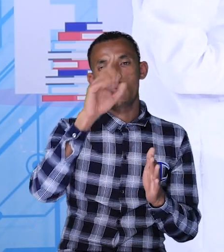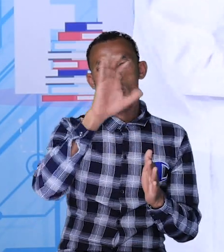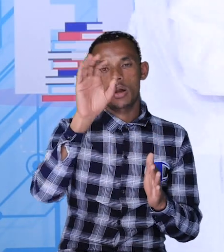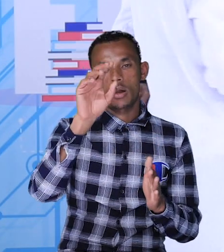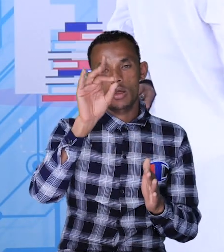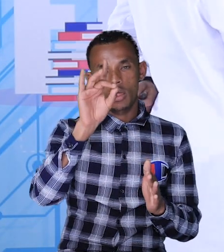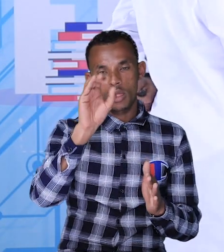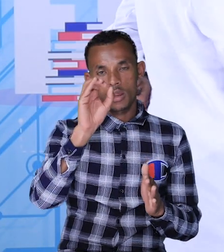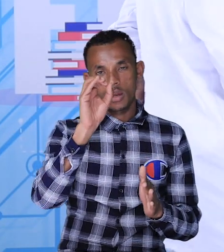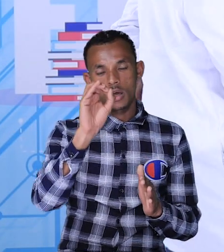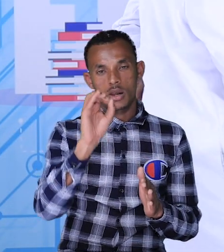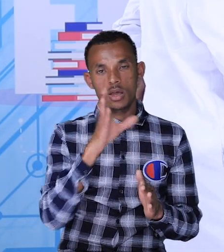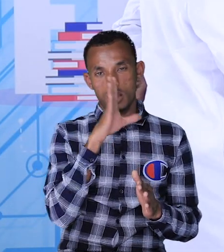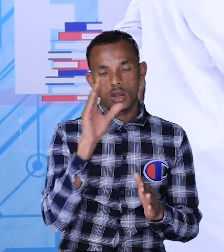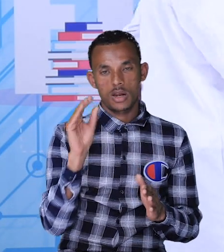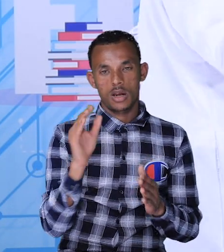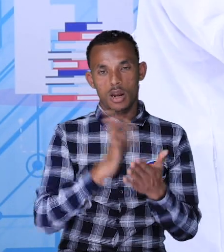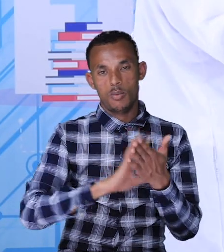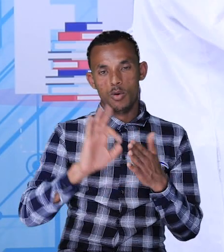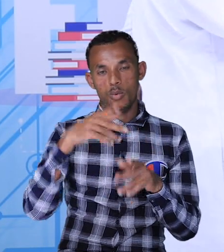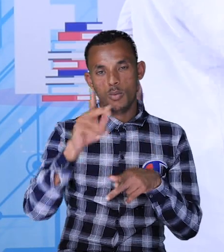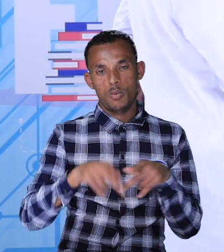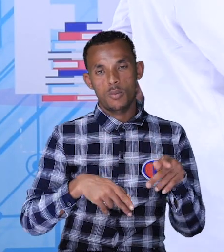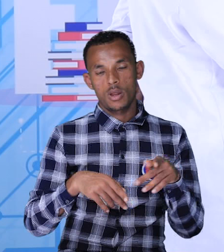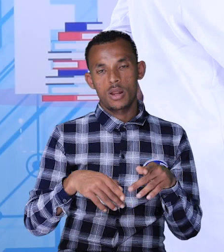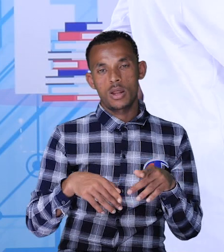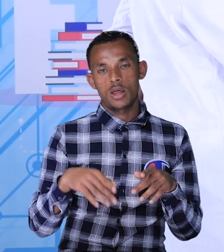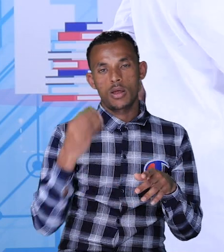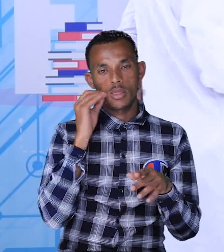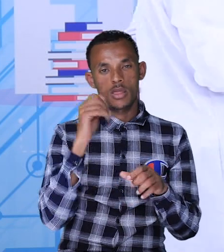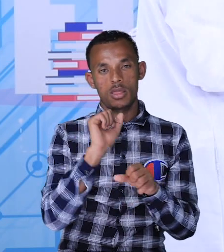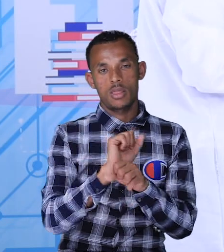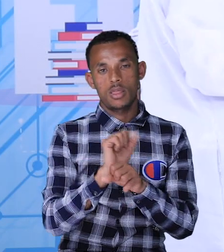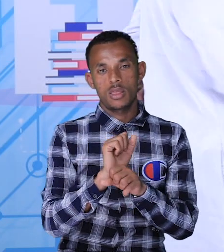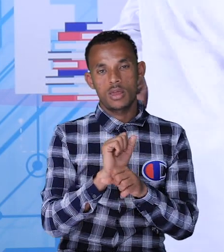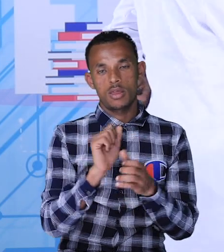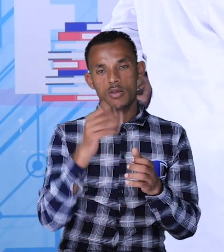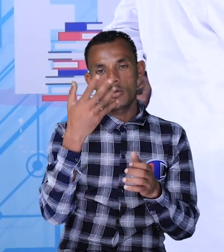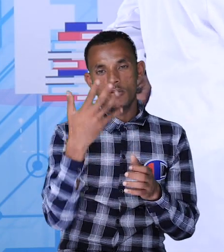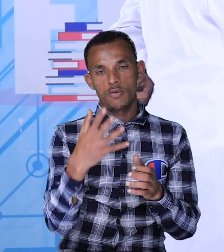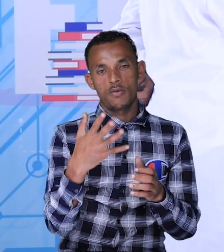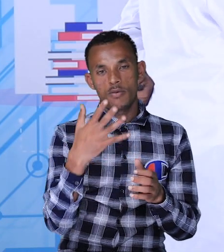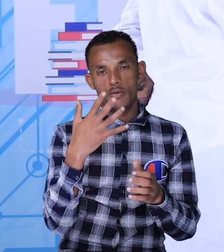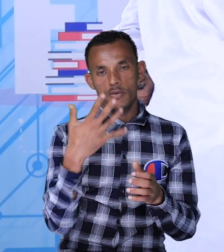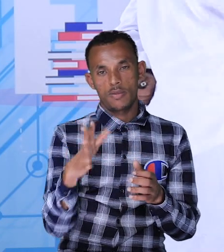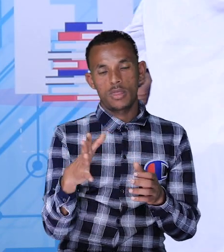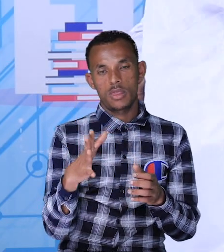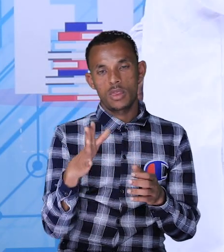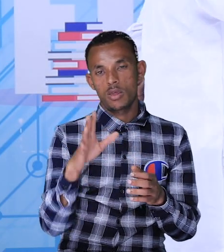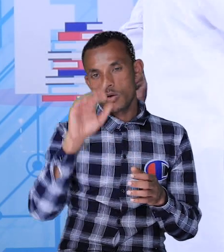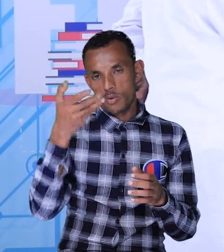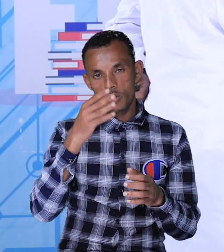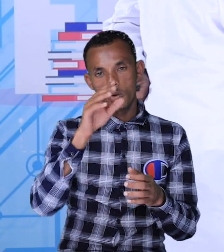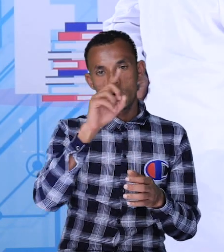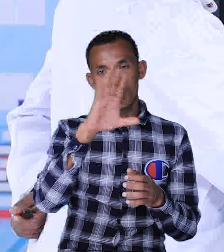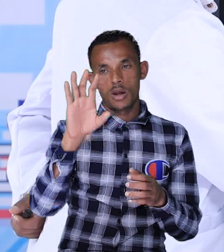180 degrees. And number of people who take a private car, yes, it is 15. So 50 out of